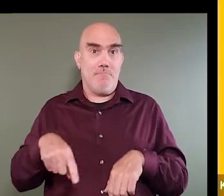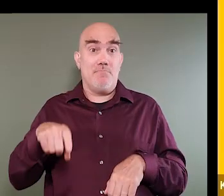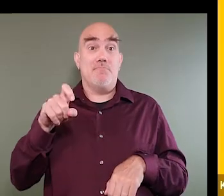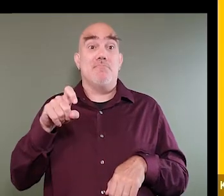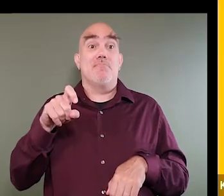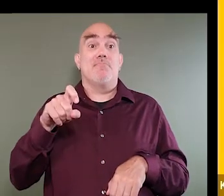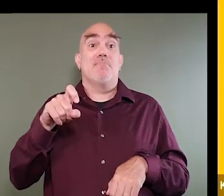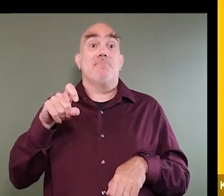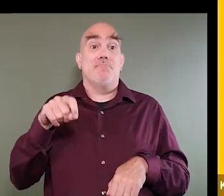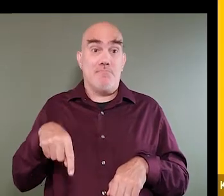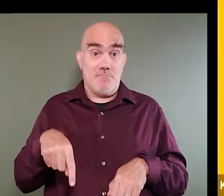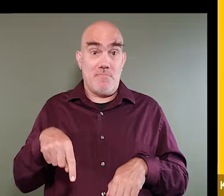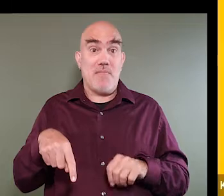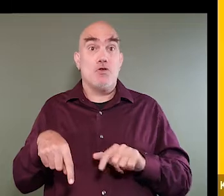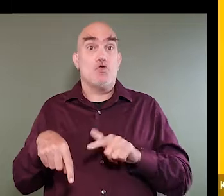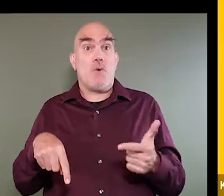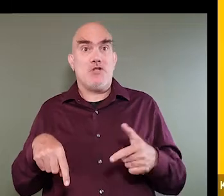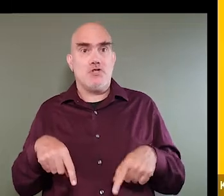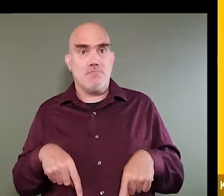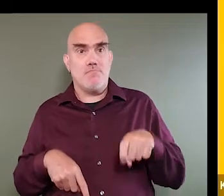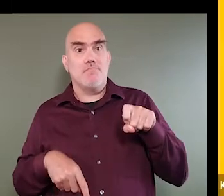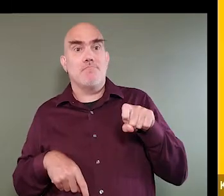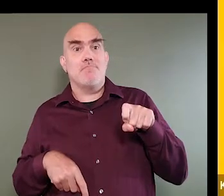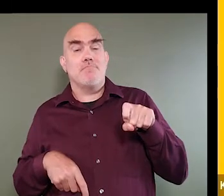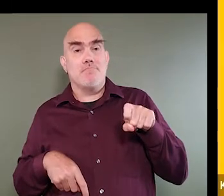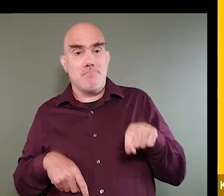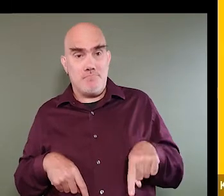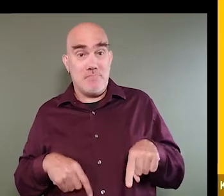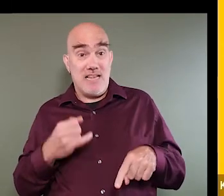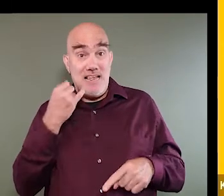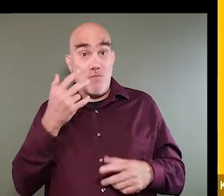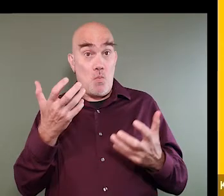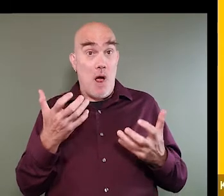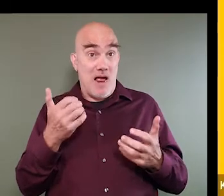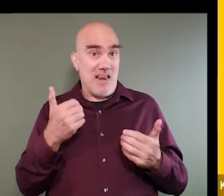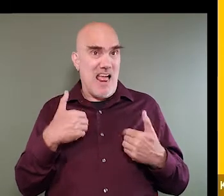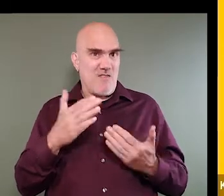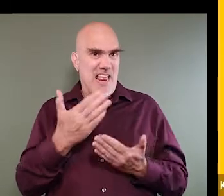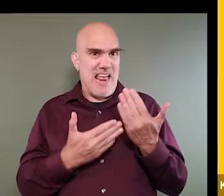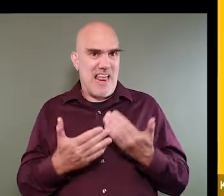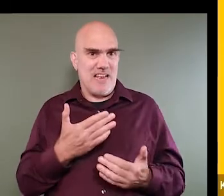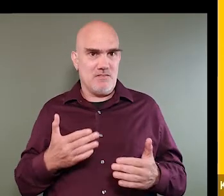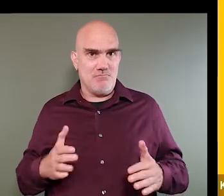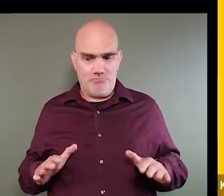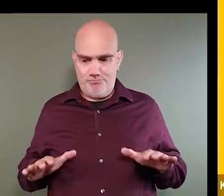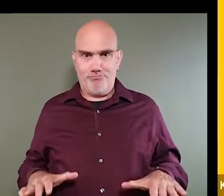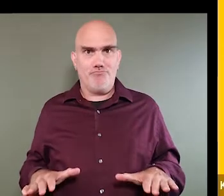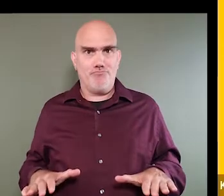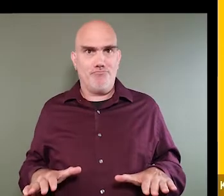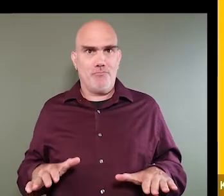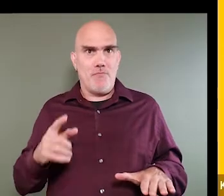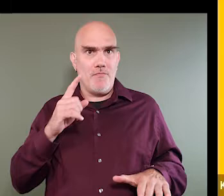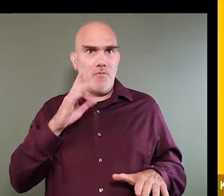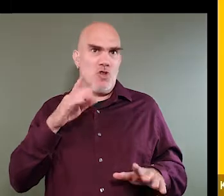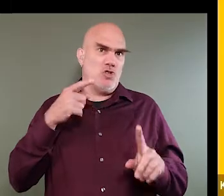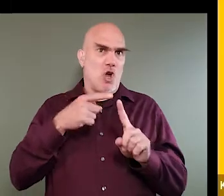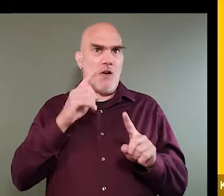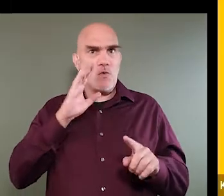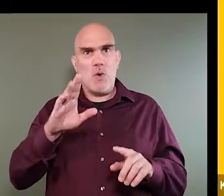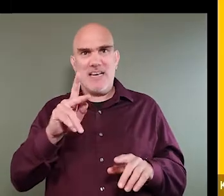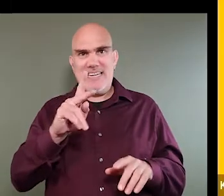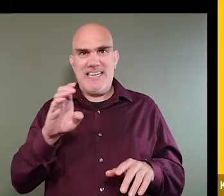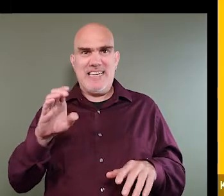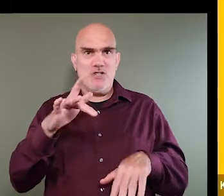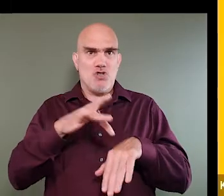down, and then switch to the other side. If you want, you can hold your hands out by your hips so you have a target for your knees to drive up